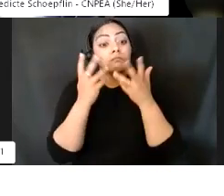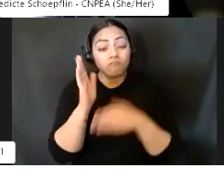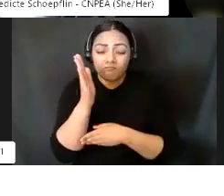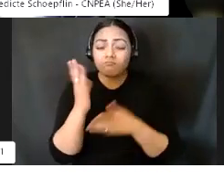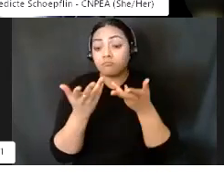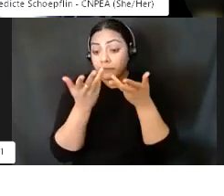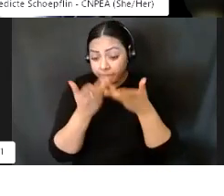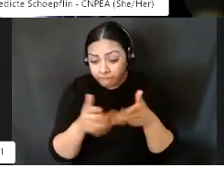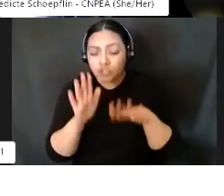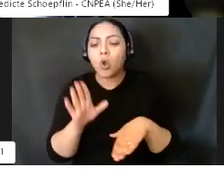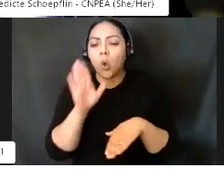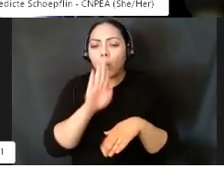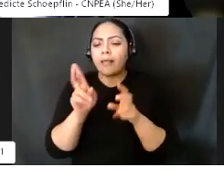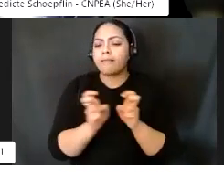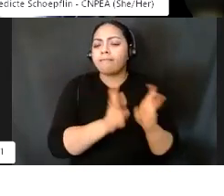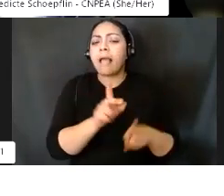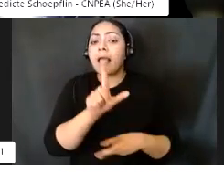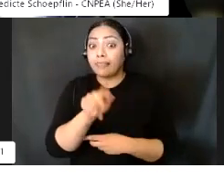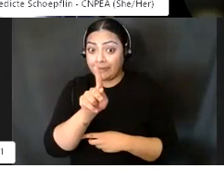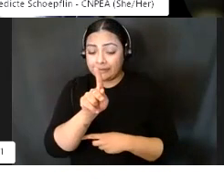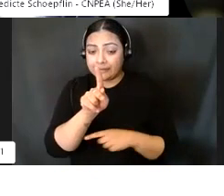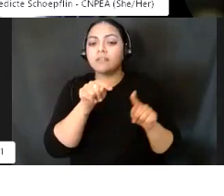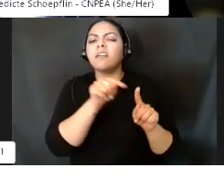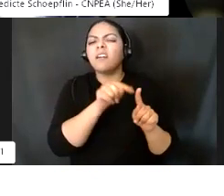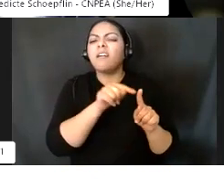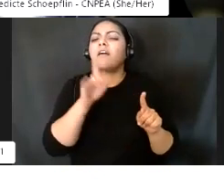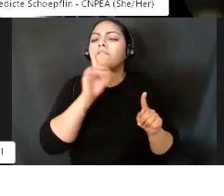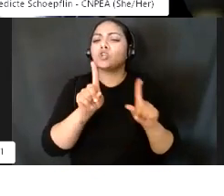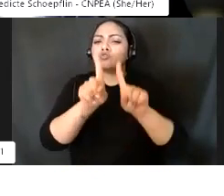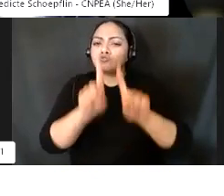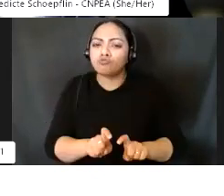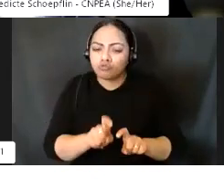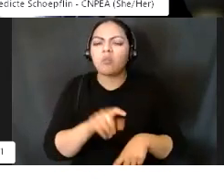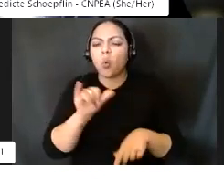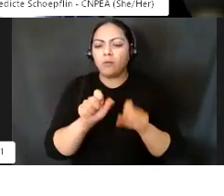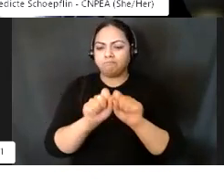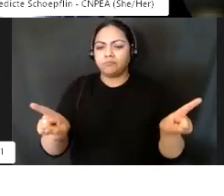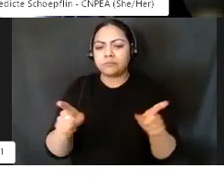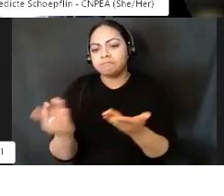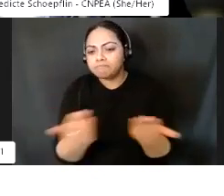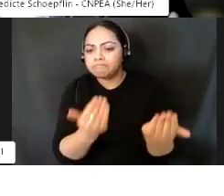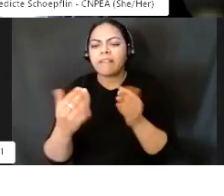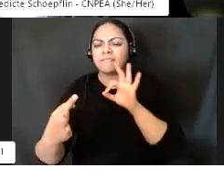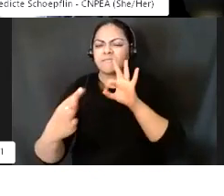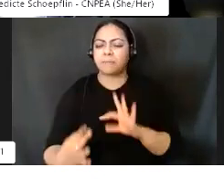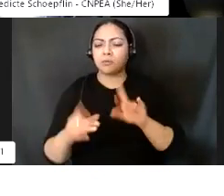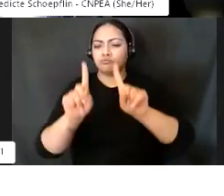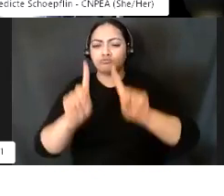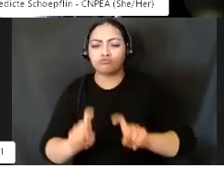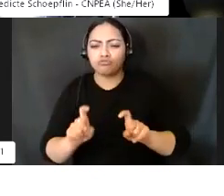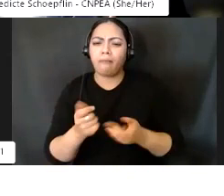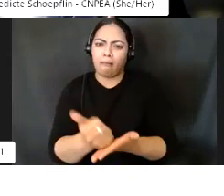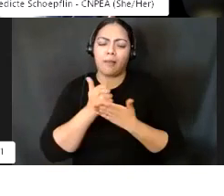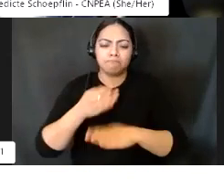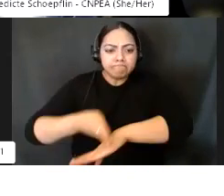have a few minutes to fill out the survey, it would be wonderful. That is great feedback for us to know how to improve